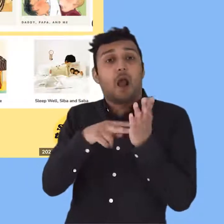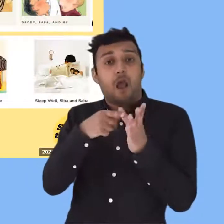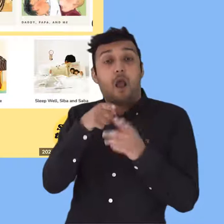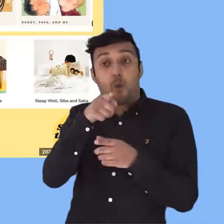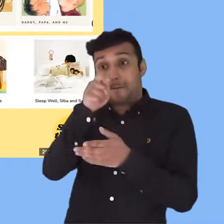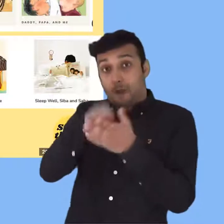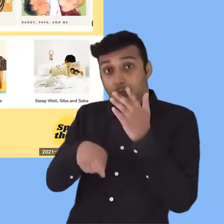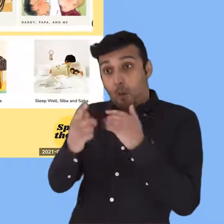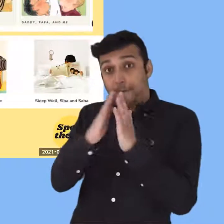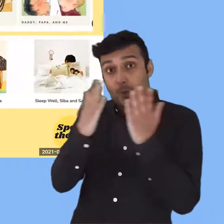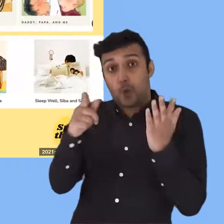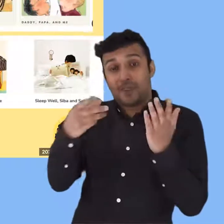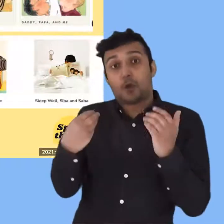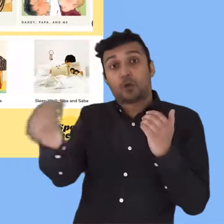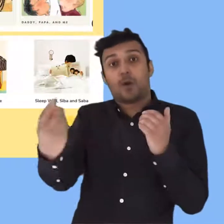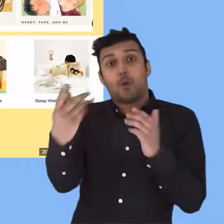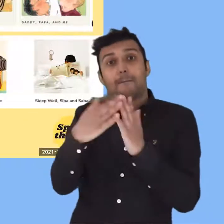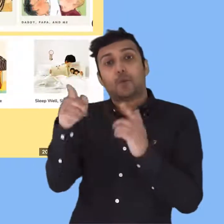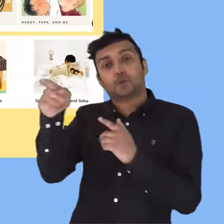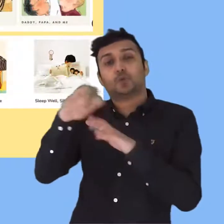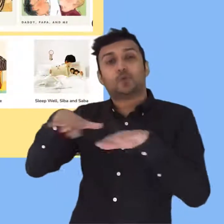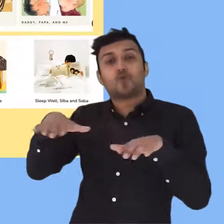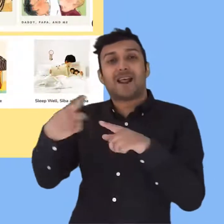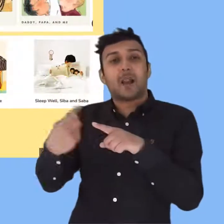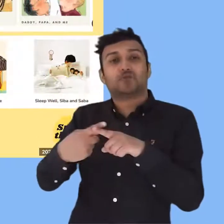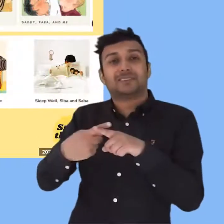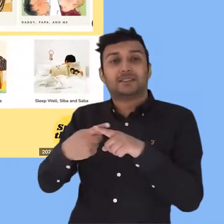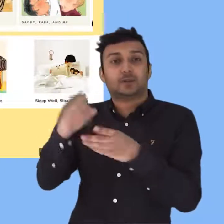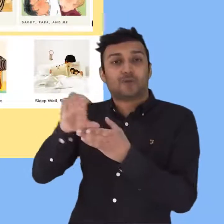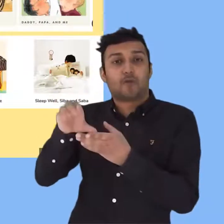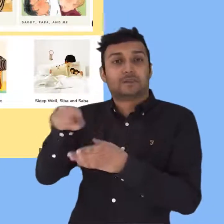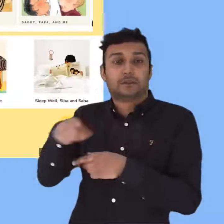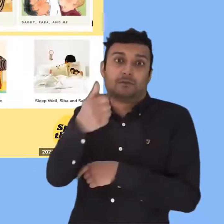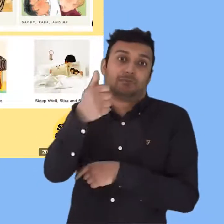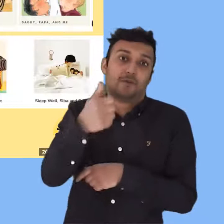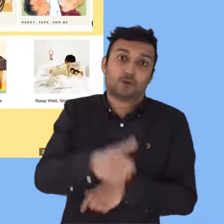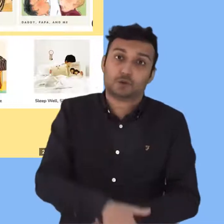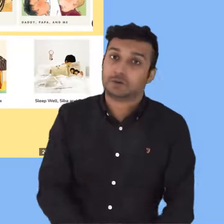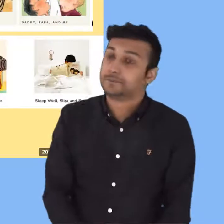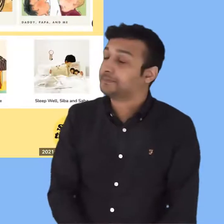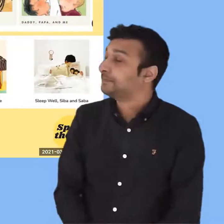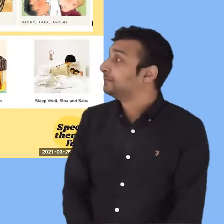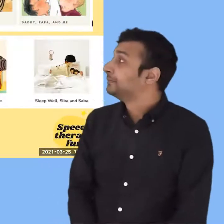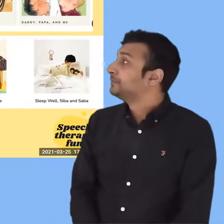a book to a children's literacy charity. So that's a great one to look at.